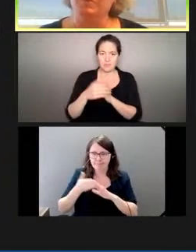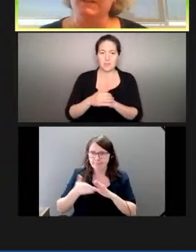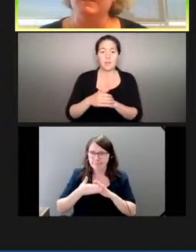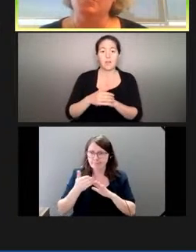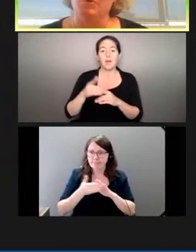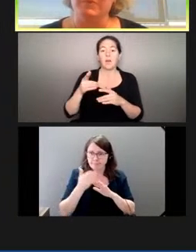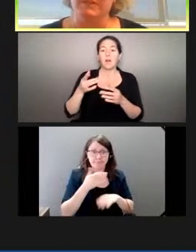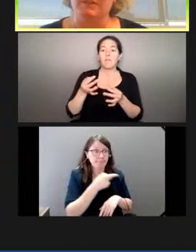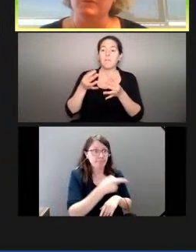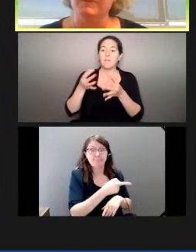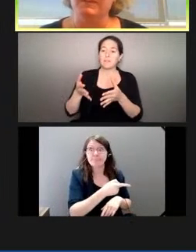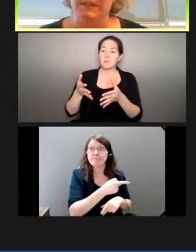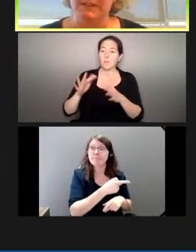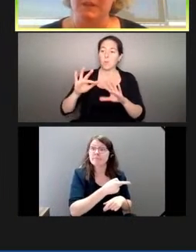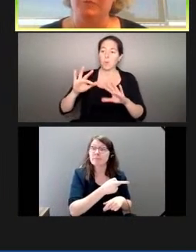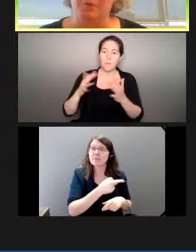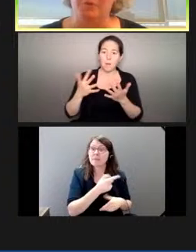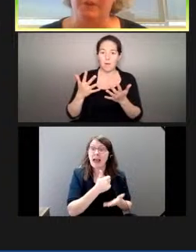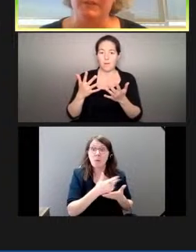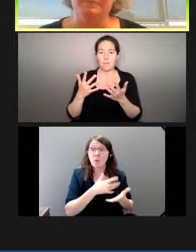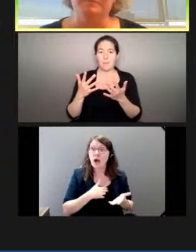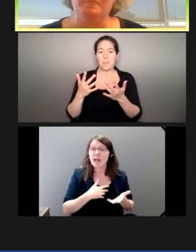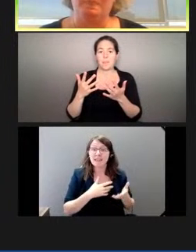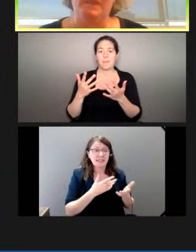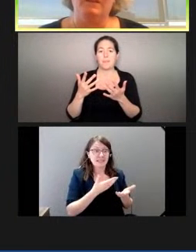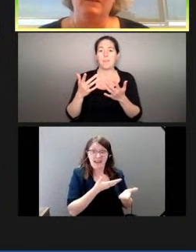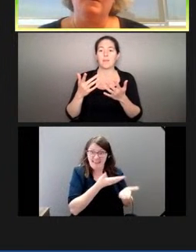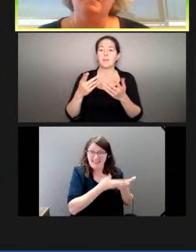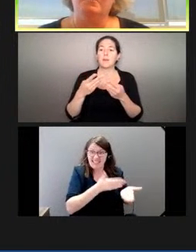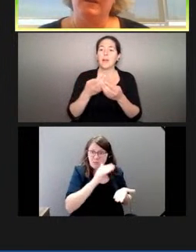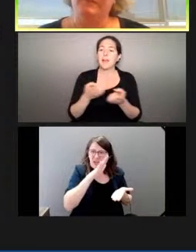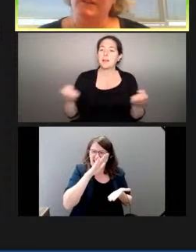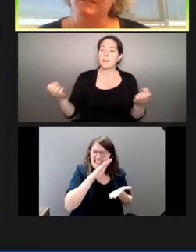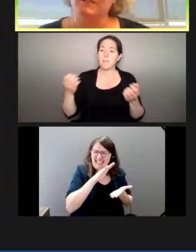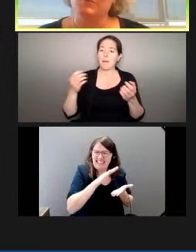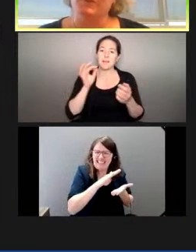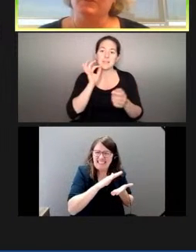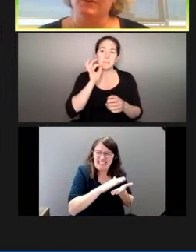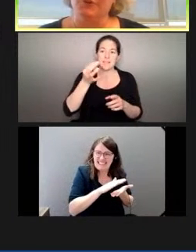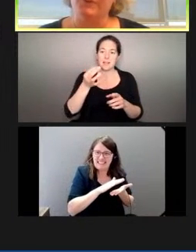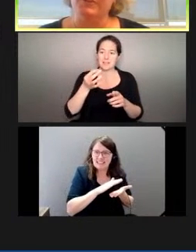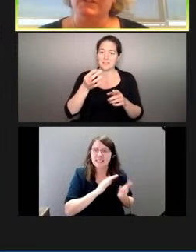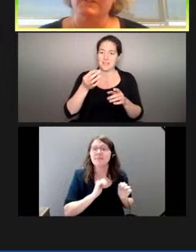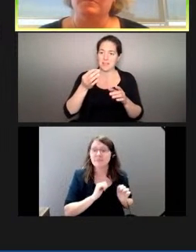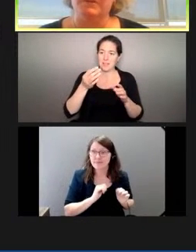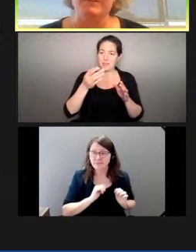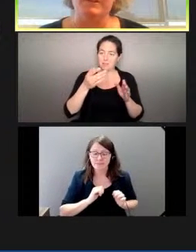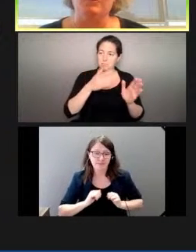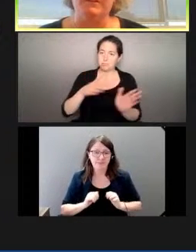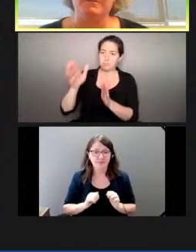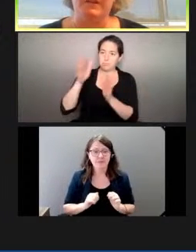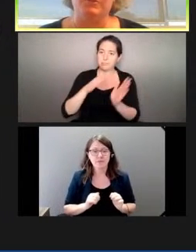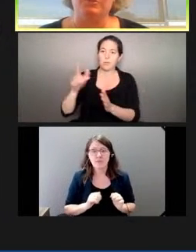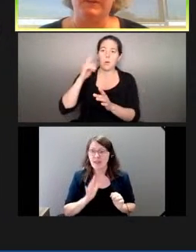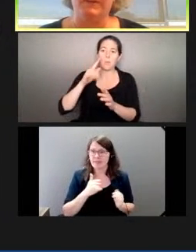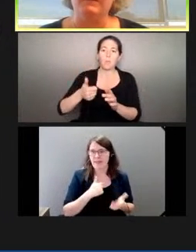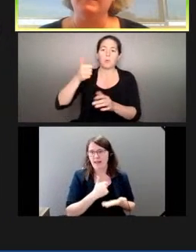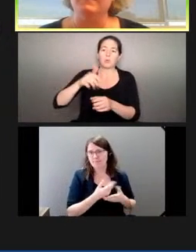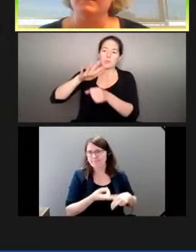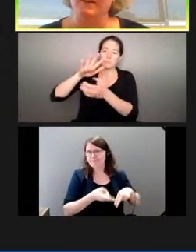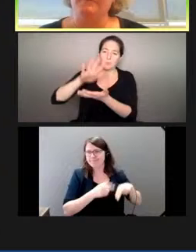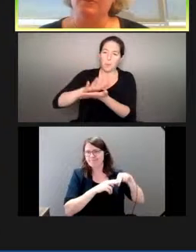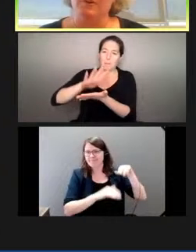essentially replacing more material within the same footprint. By advancing this work concurrent to the development of the solid waste master